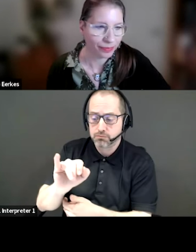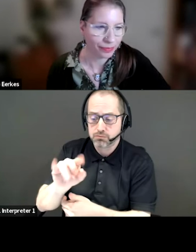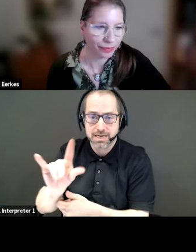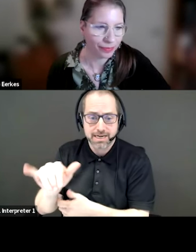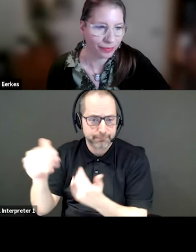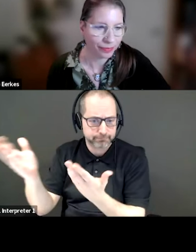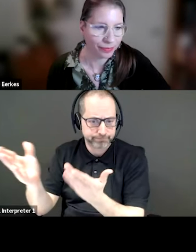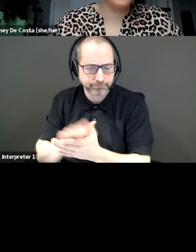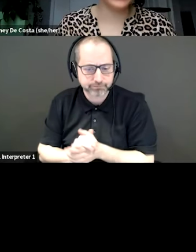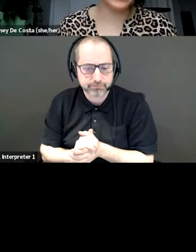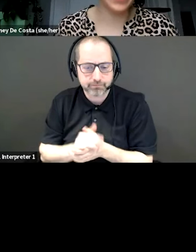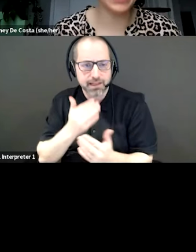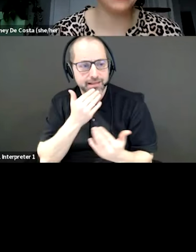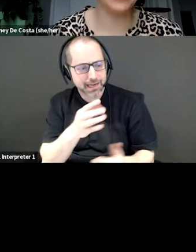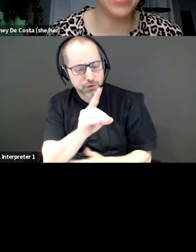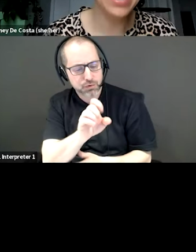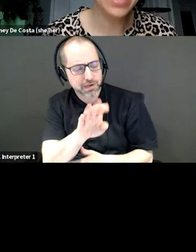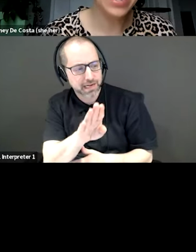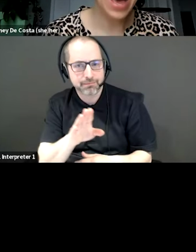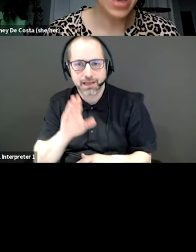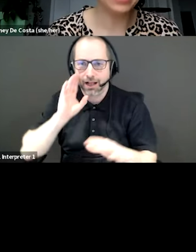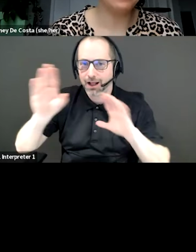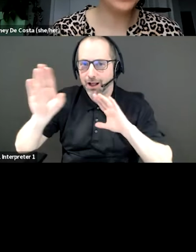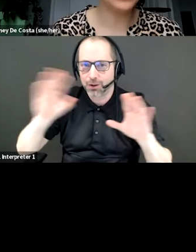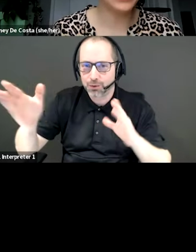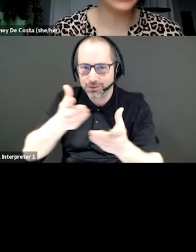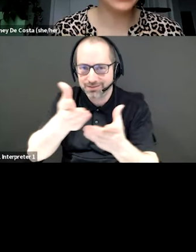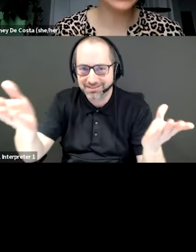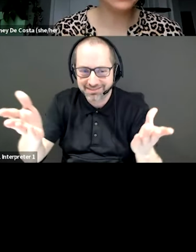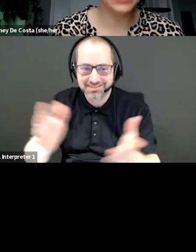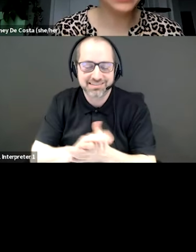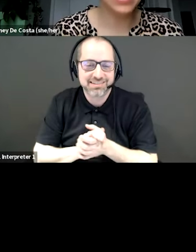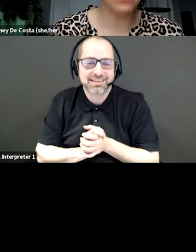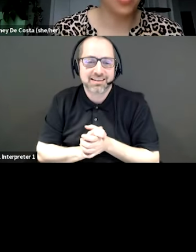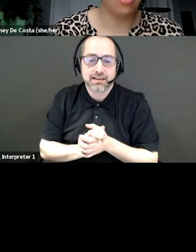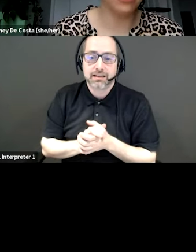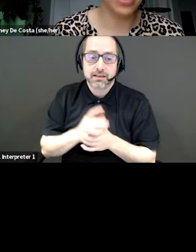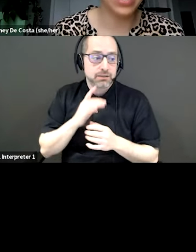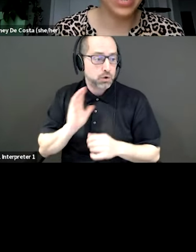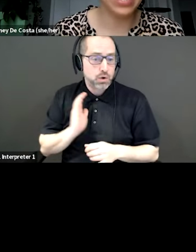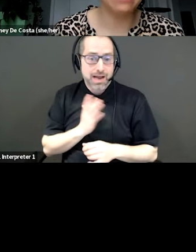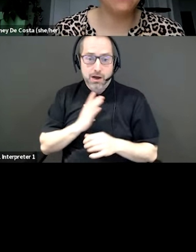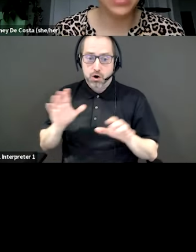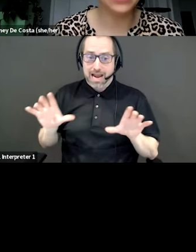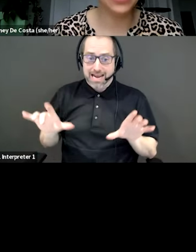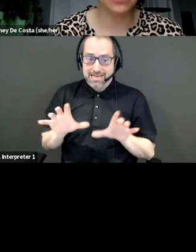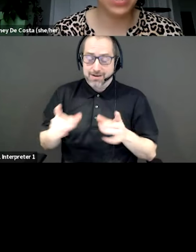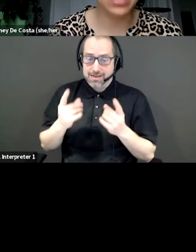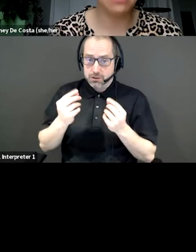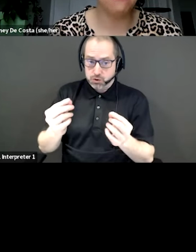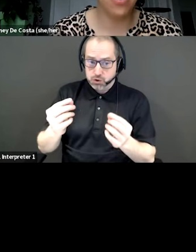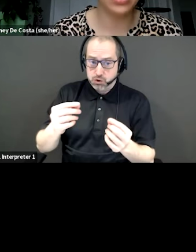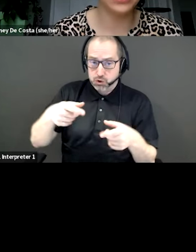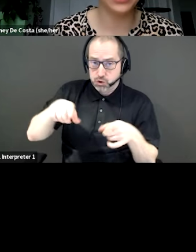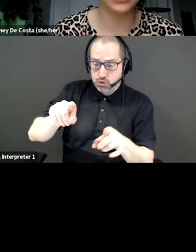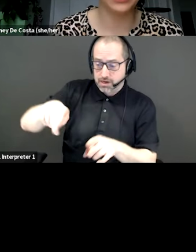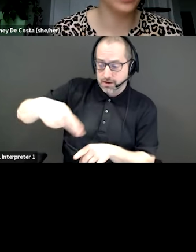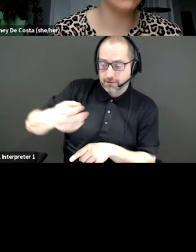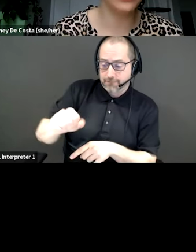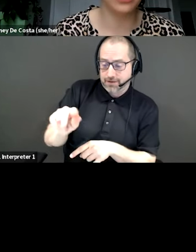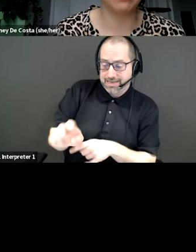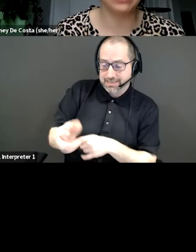Thanks, Deb. And hi, everyone. So the activities that we're offering in phase three fall